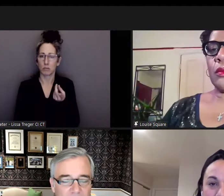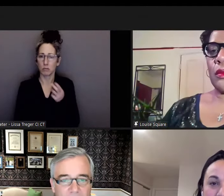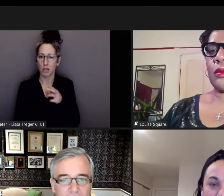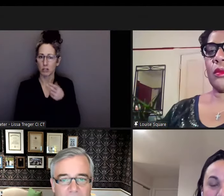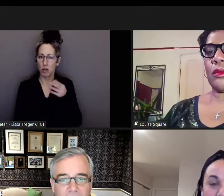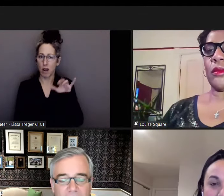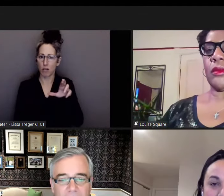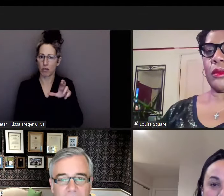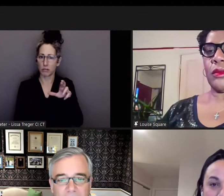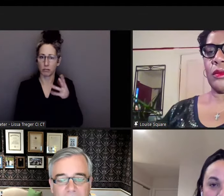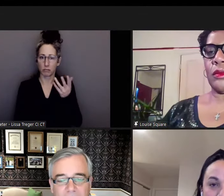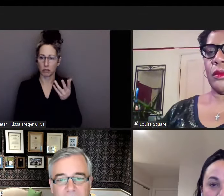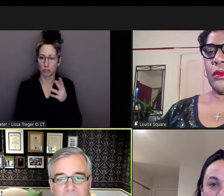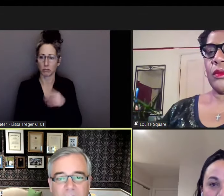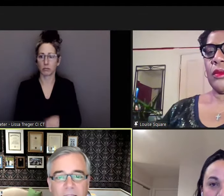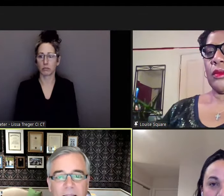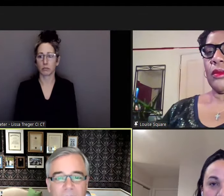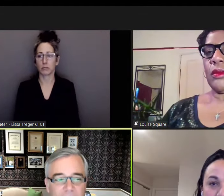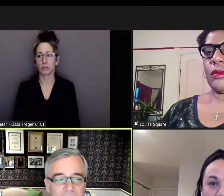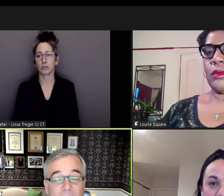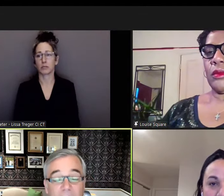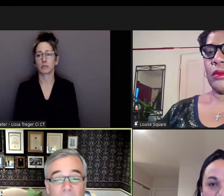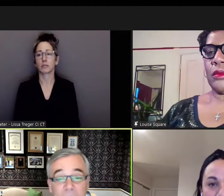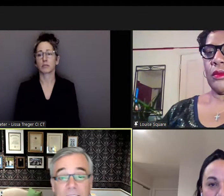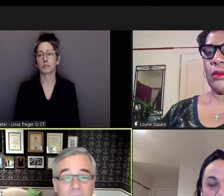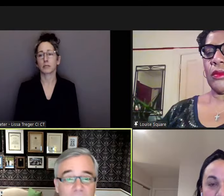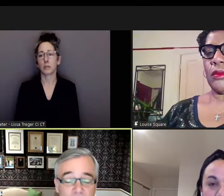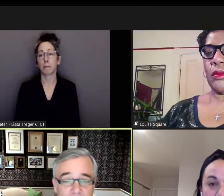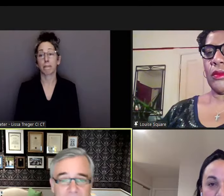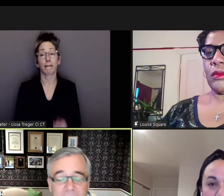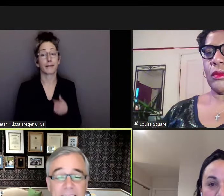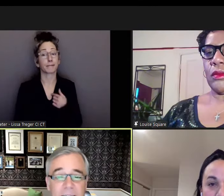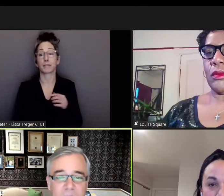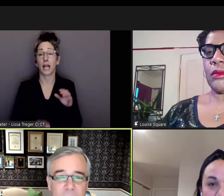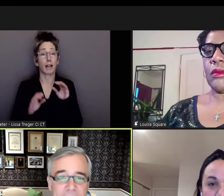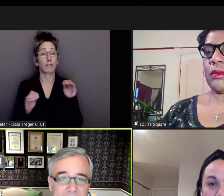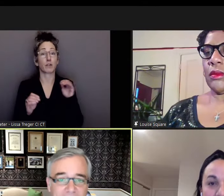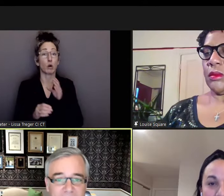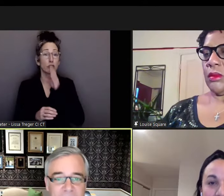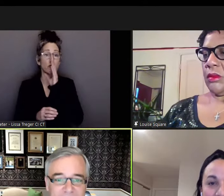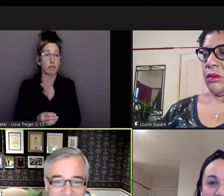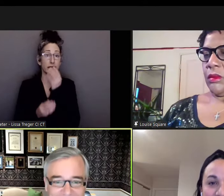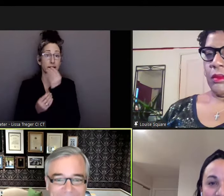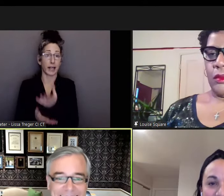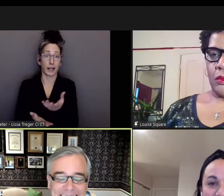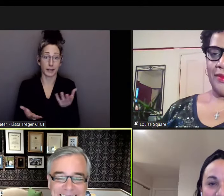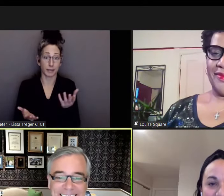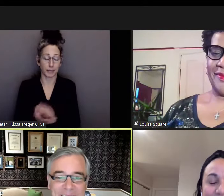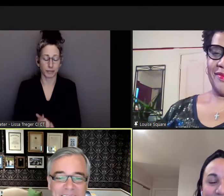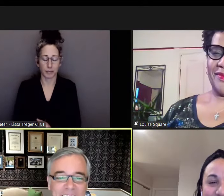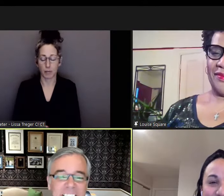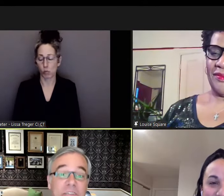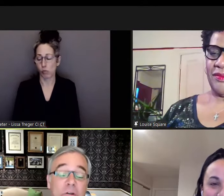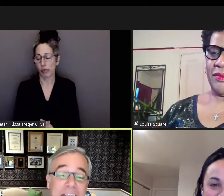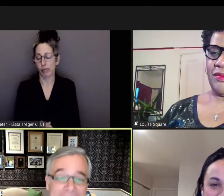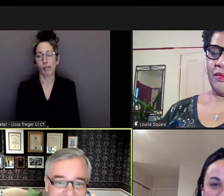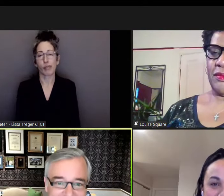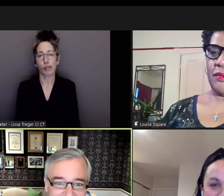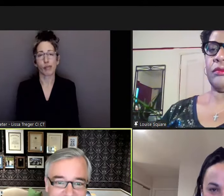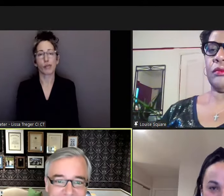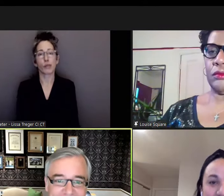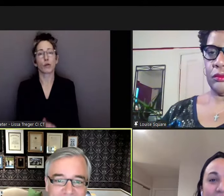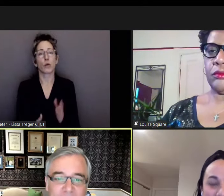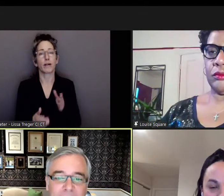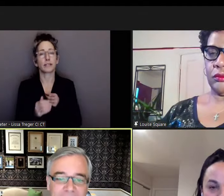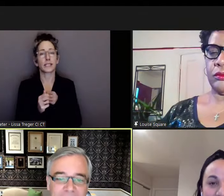to the exact time frame. But. Yeah. Of course, I have no direct data because we didn't have anybody like that in the study. But there are general guidance